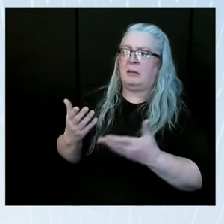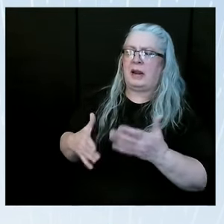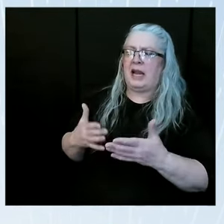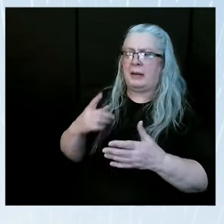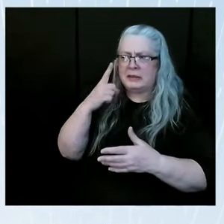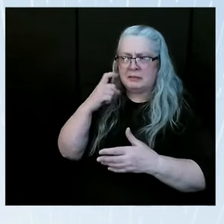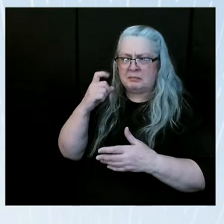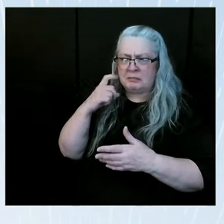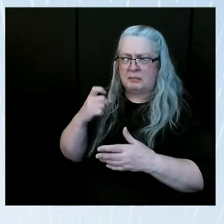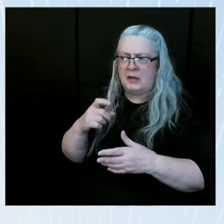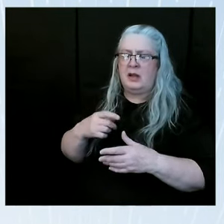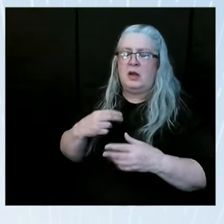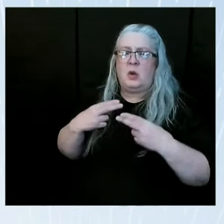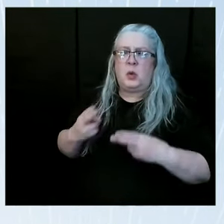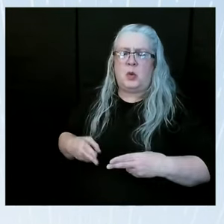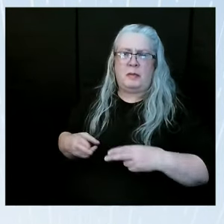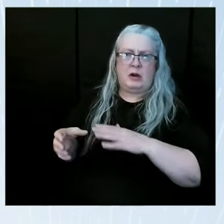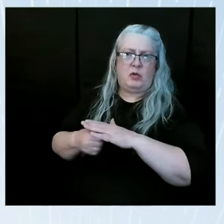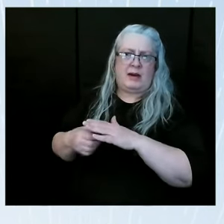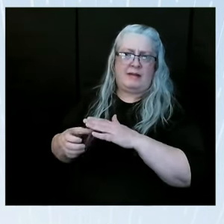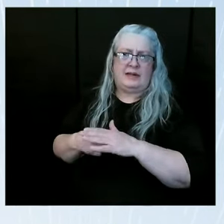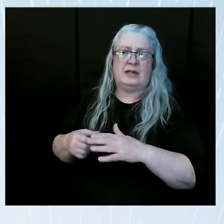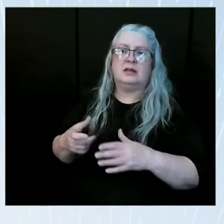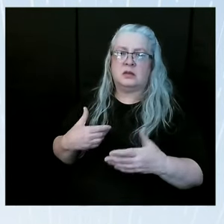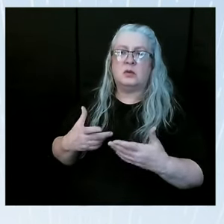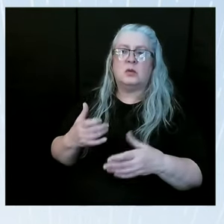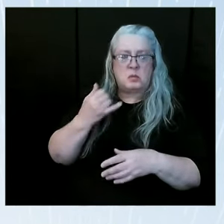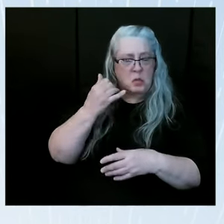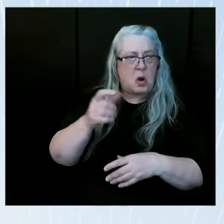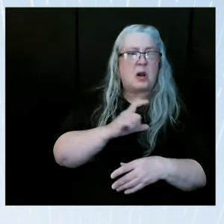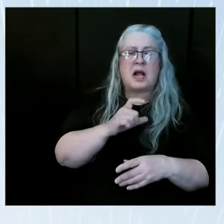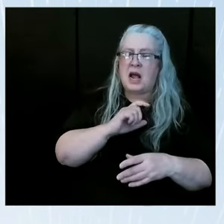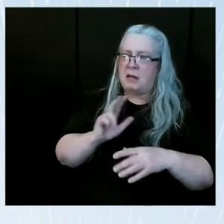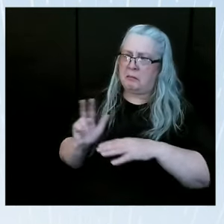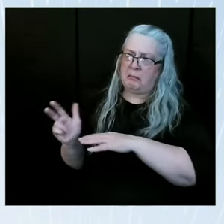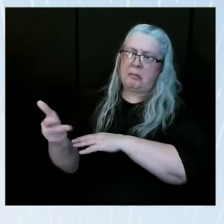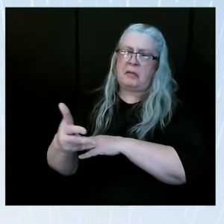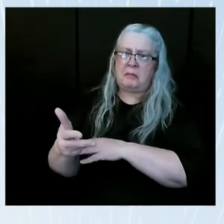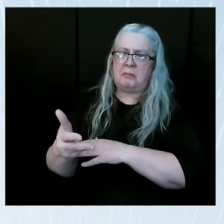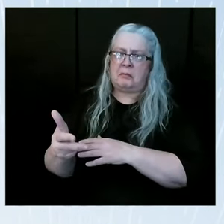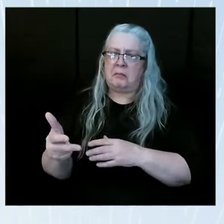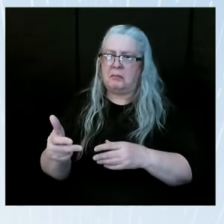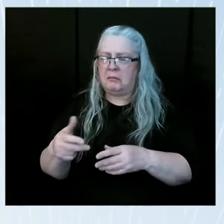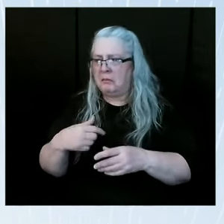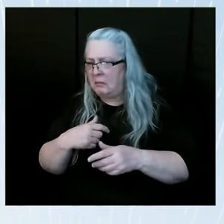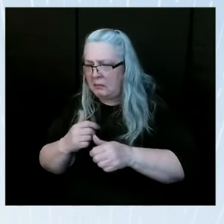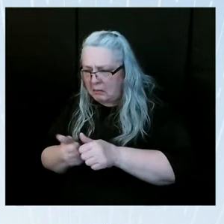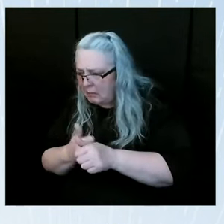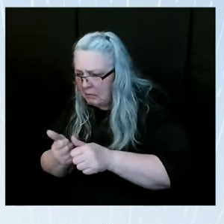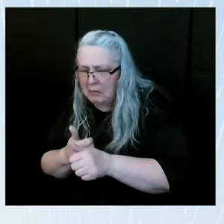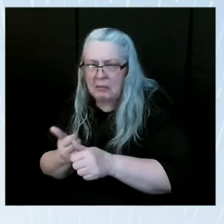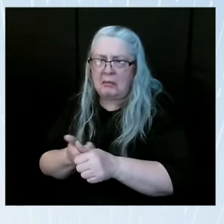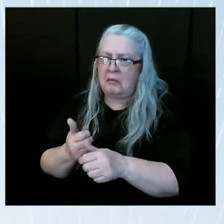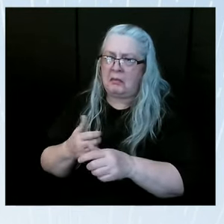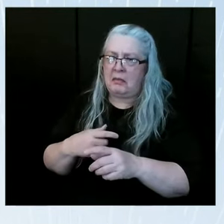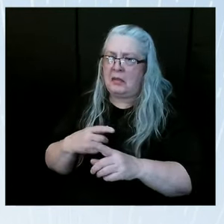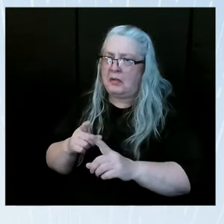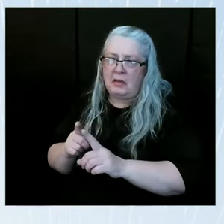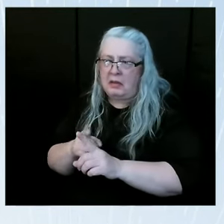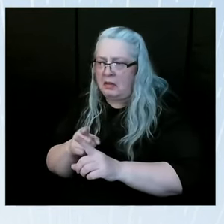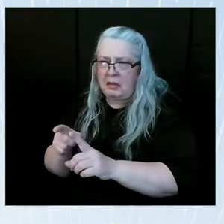And law enforcement followed this young woman to the parking lot, and sure enough, she led law